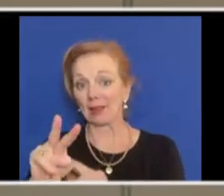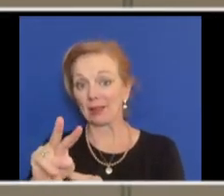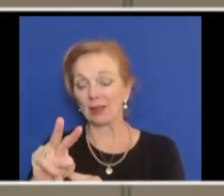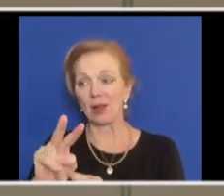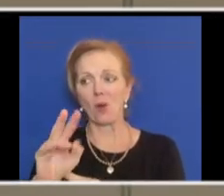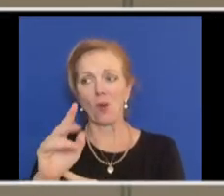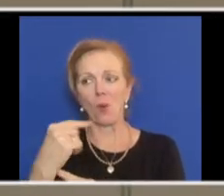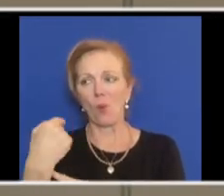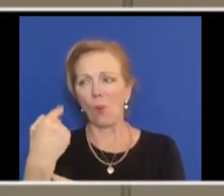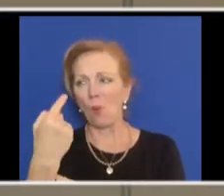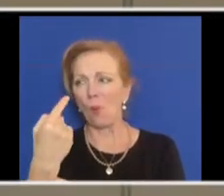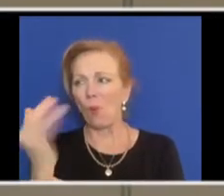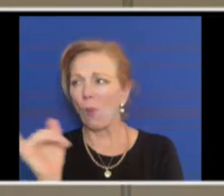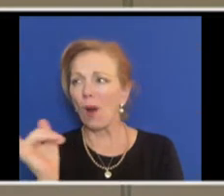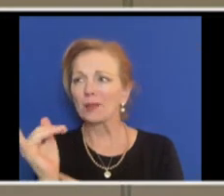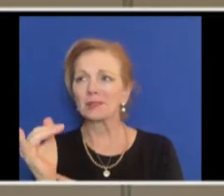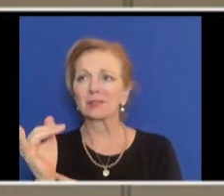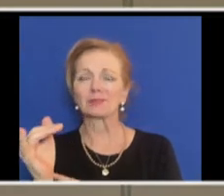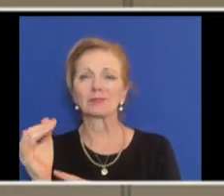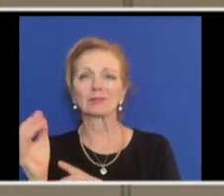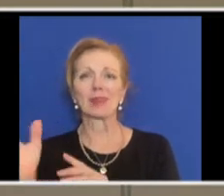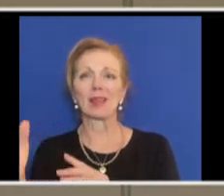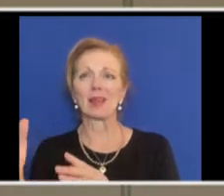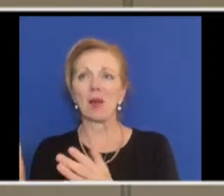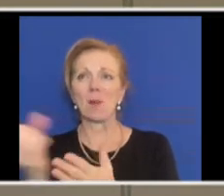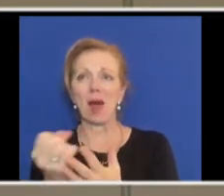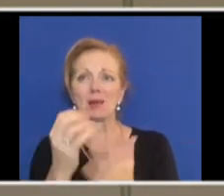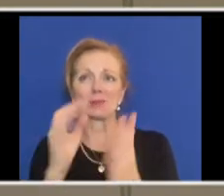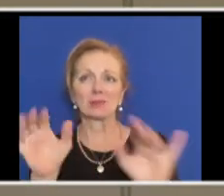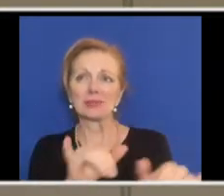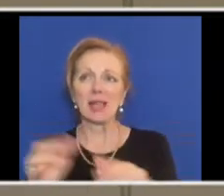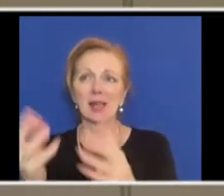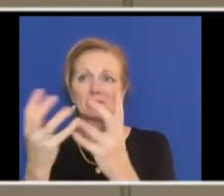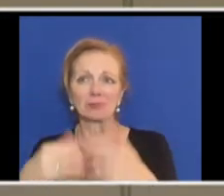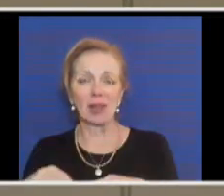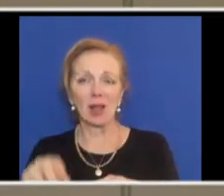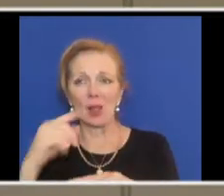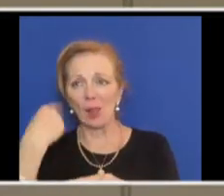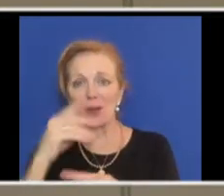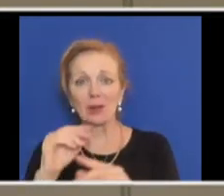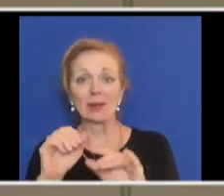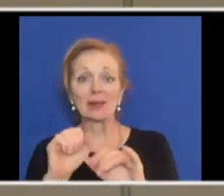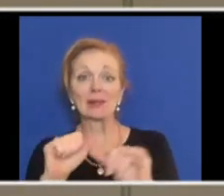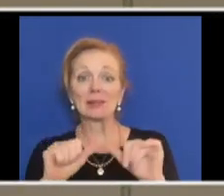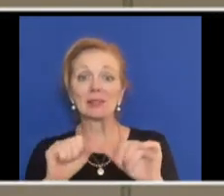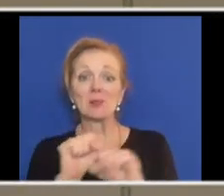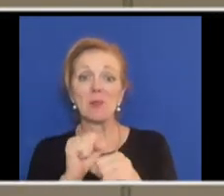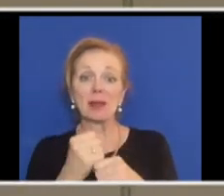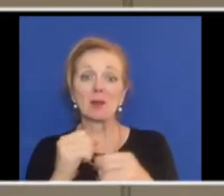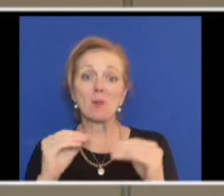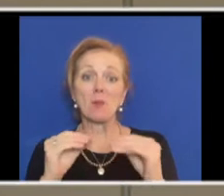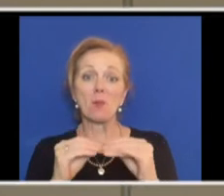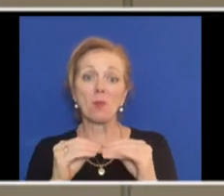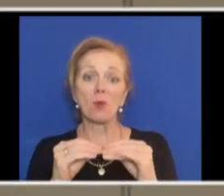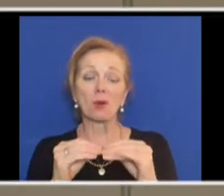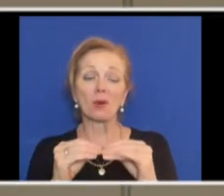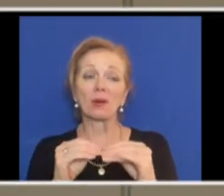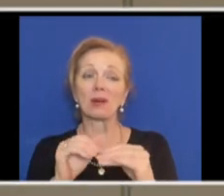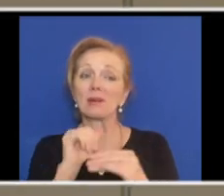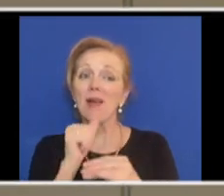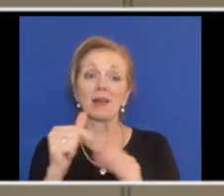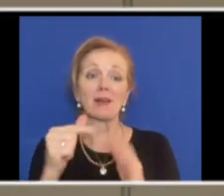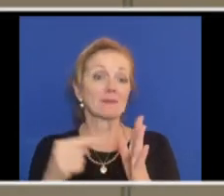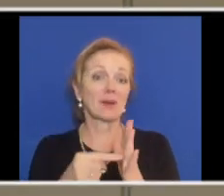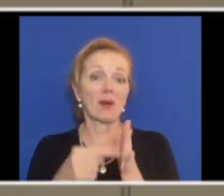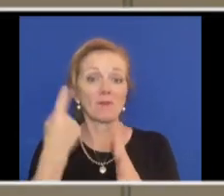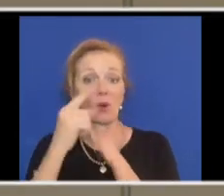like it's going to continue to make it much more unaffordable for working